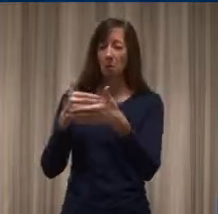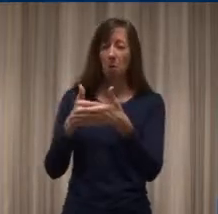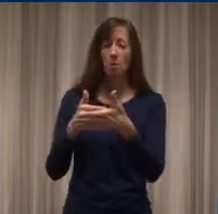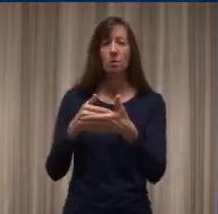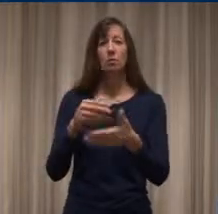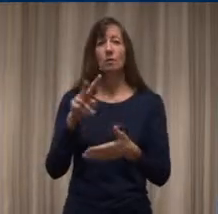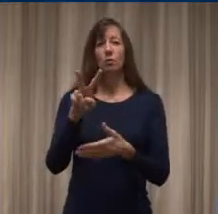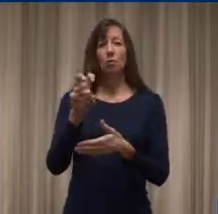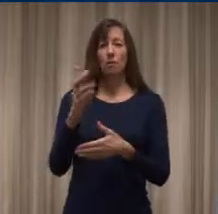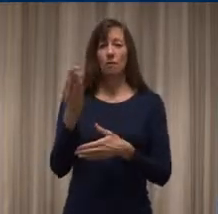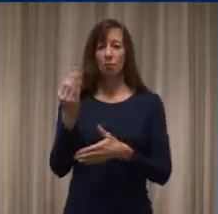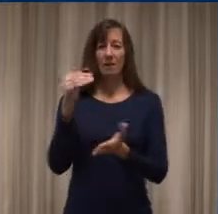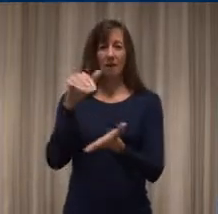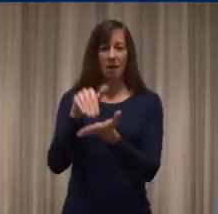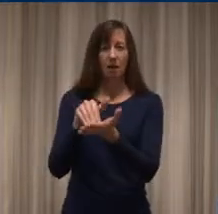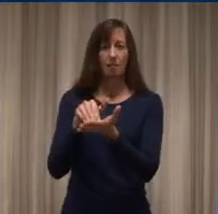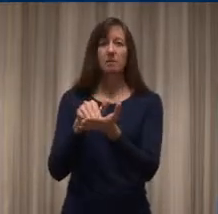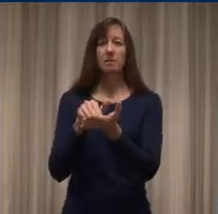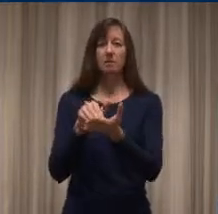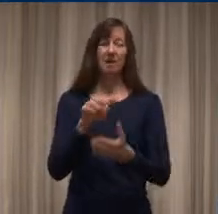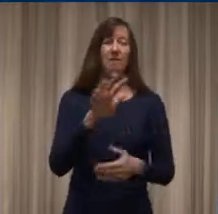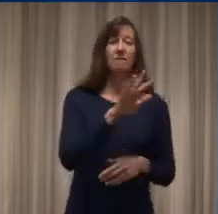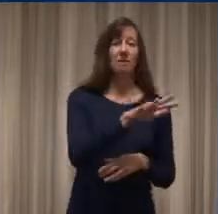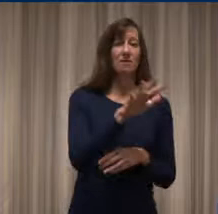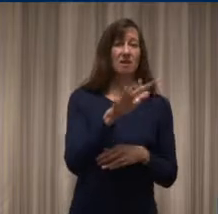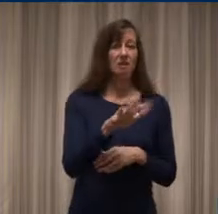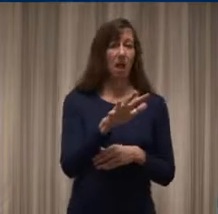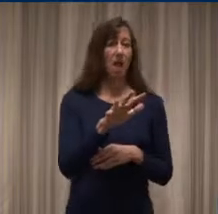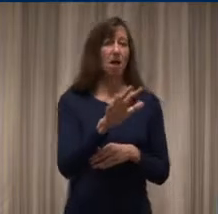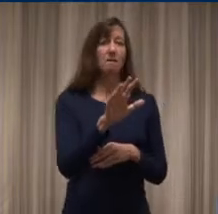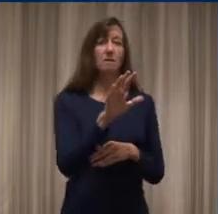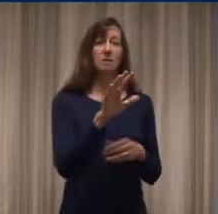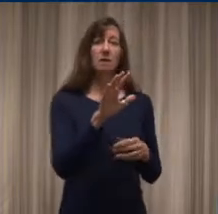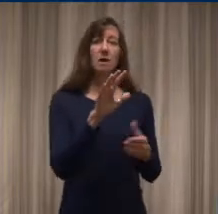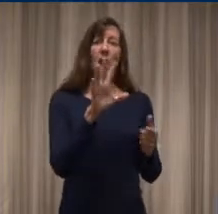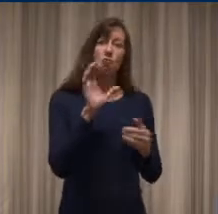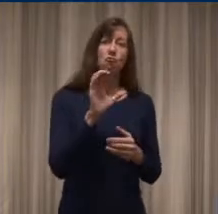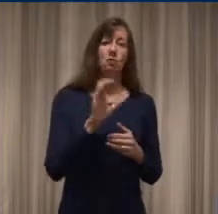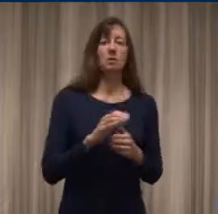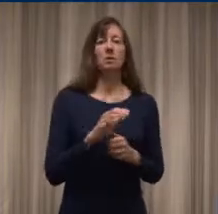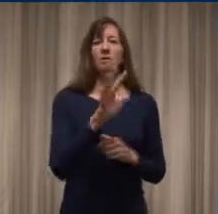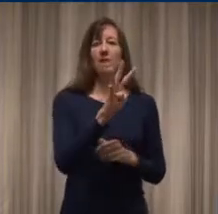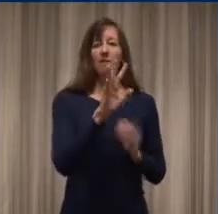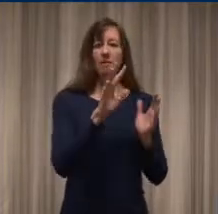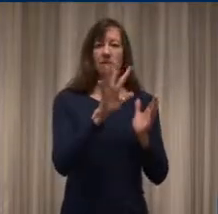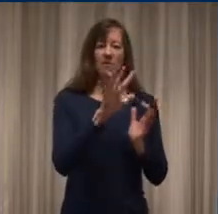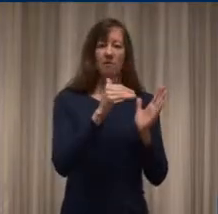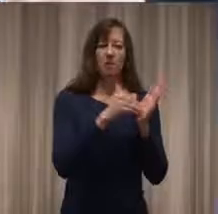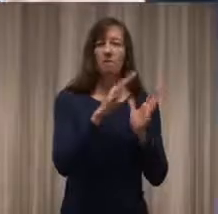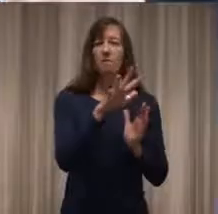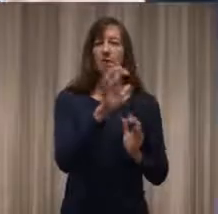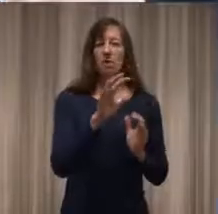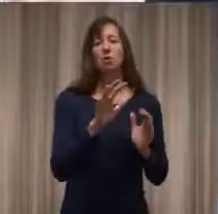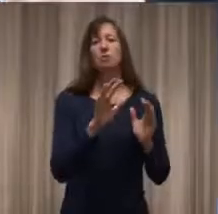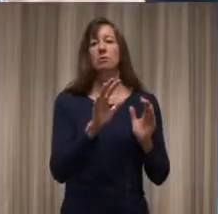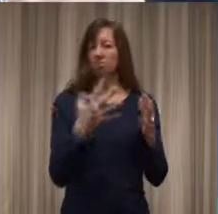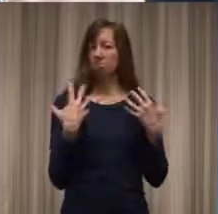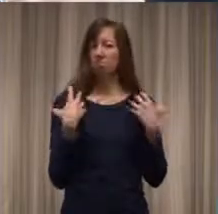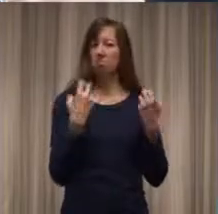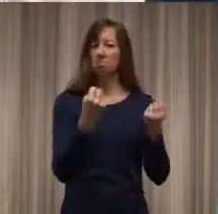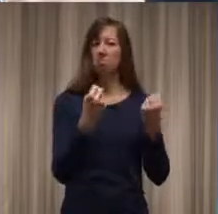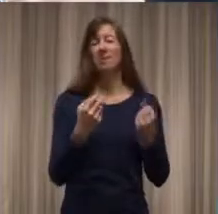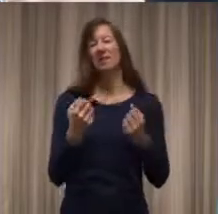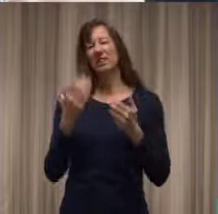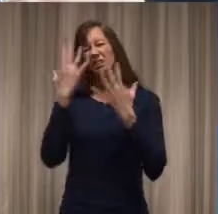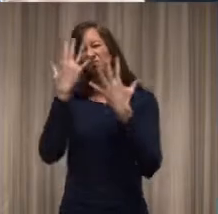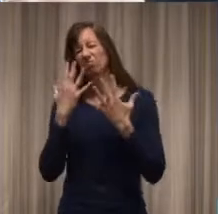214,000, 5,500 plus recovered. Unfortunately, we did have an additional 3 fatalities since my